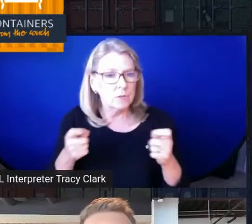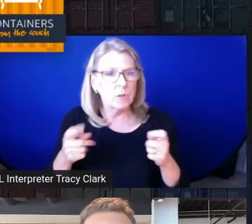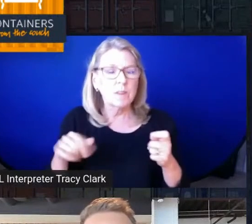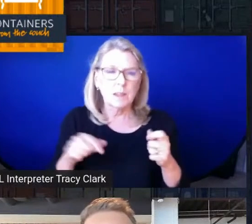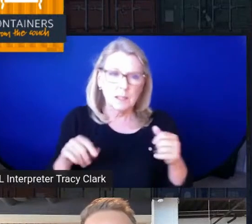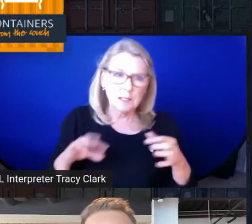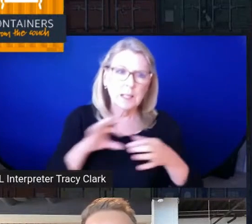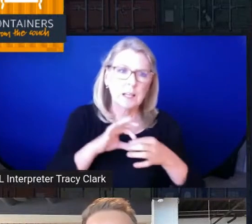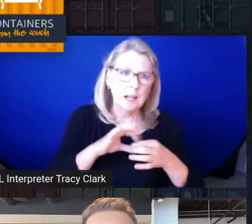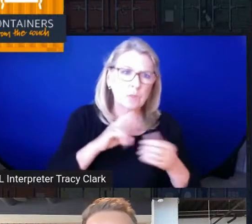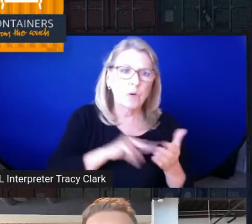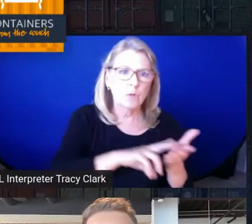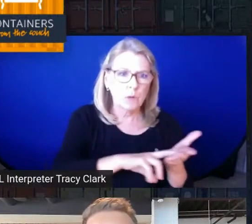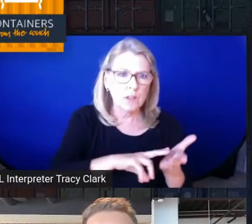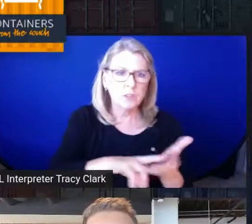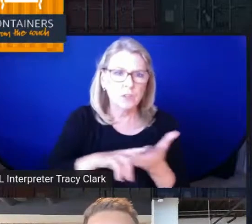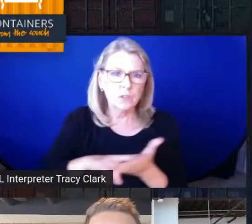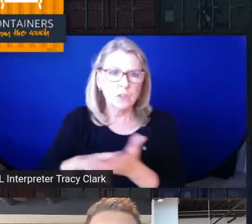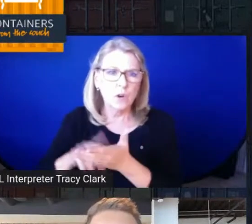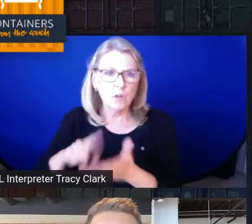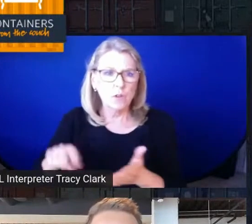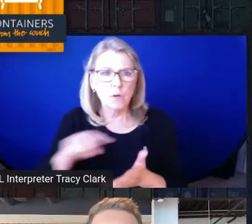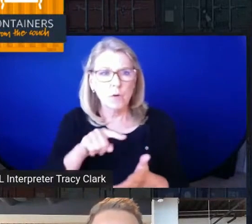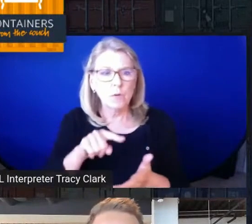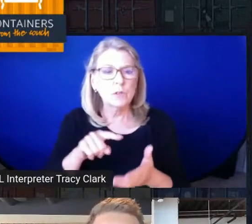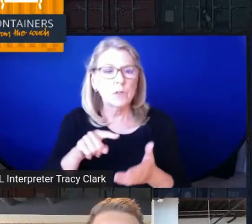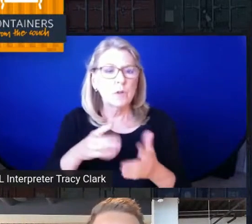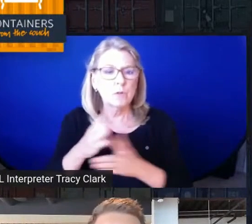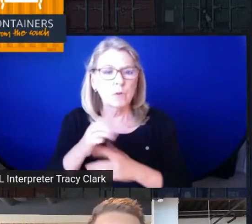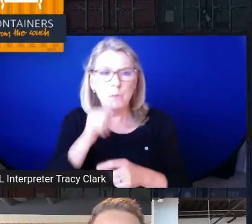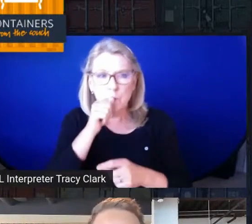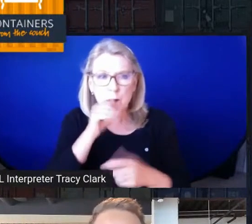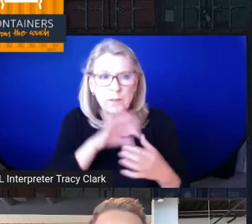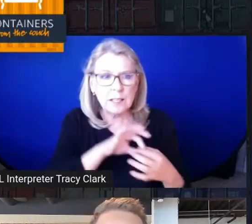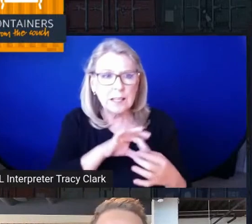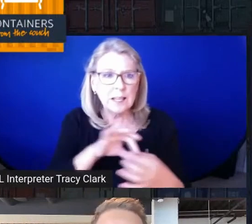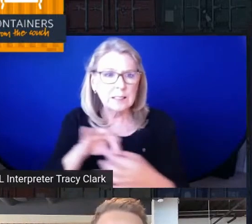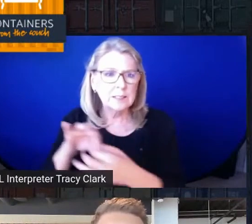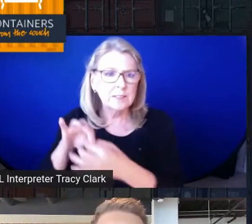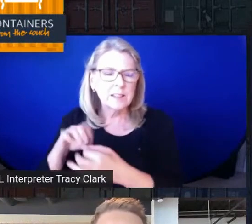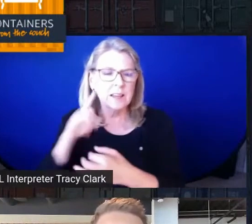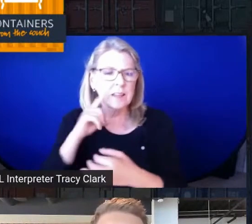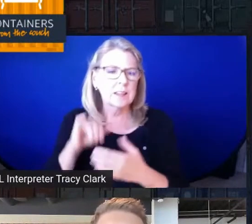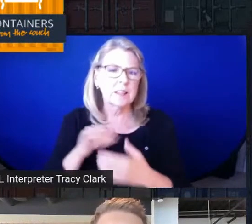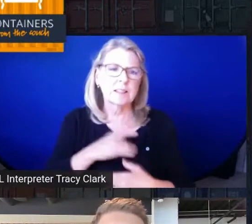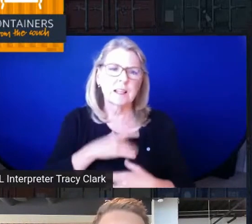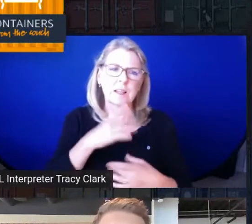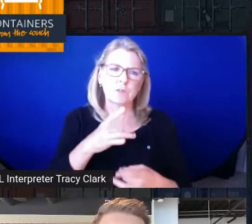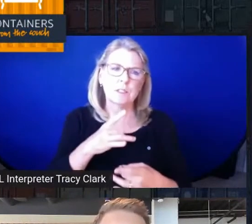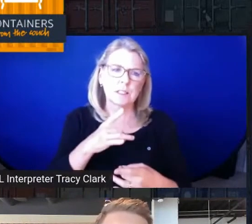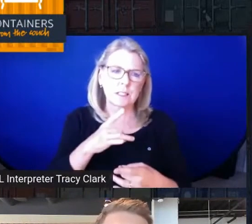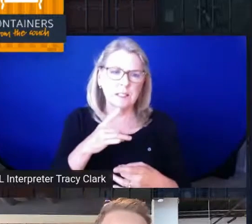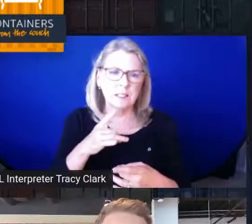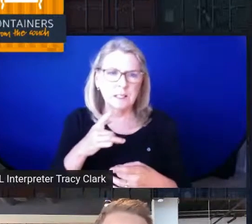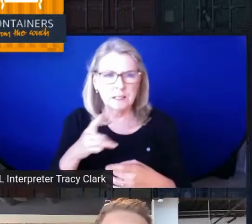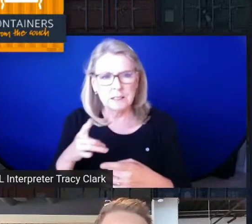private connectivity. I think that's a really interesting enabler for these kinds of, sovereign workloads that need to kind of move back and forth